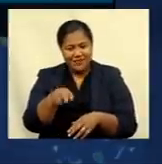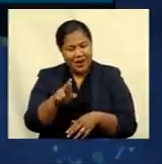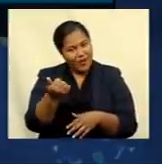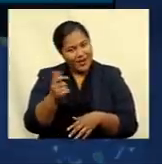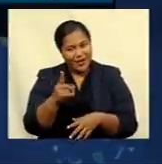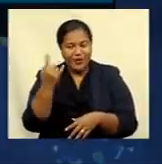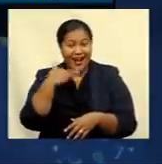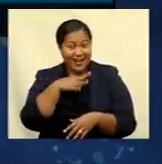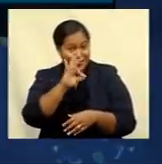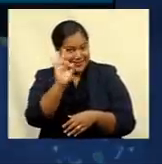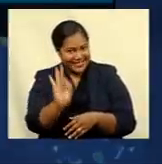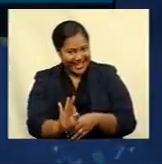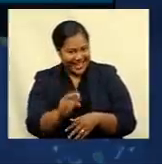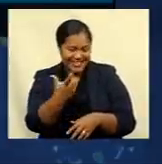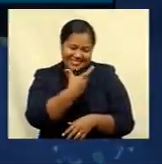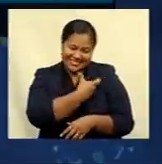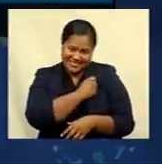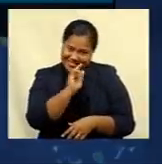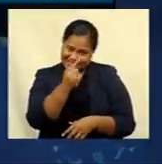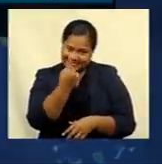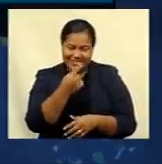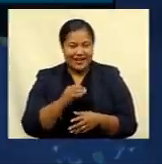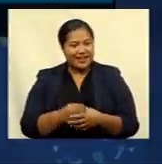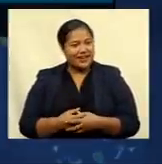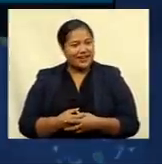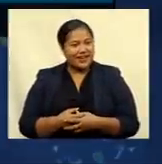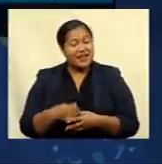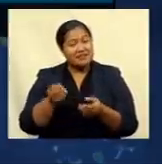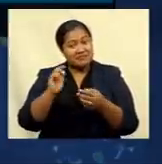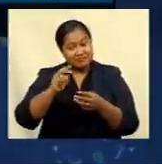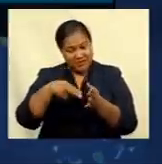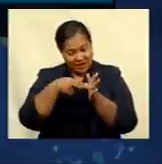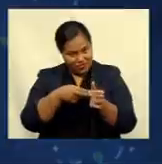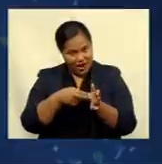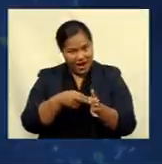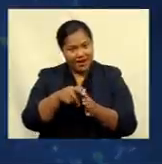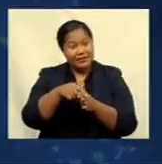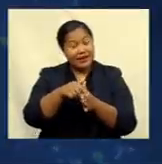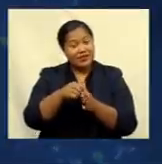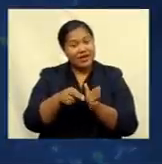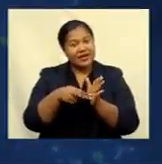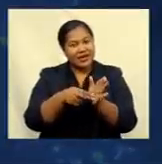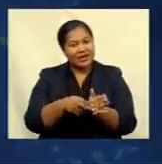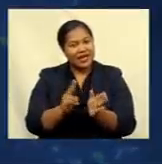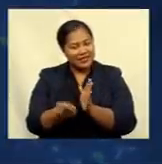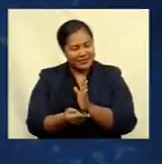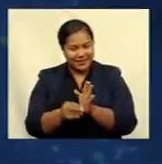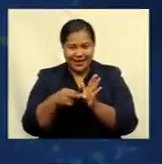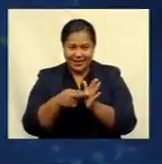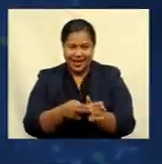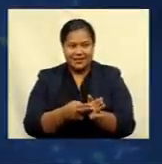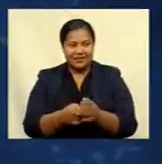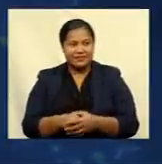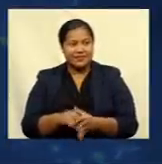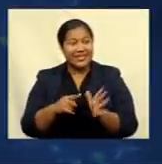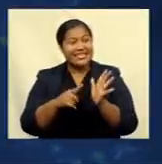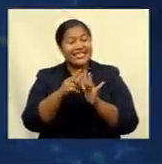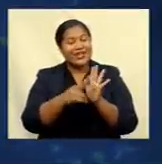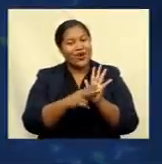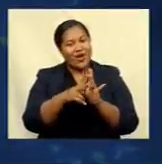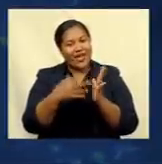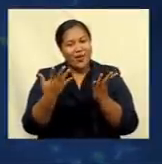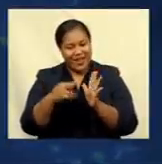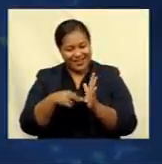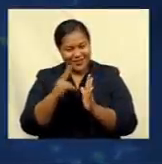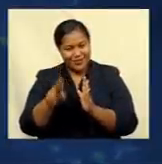are 100% first jabbed. Next are Nanonga, Naitasiri and Nandi. And Inoke Vola of Vudinosori